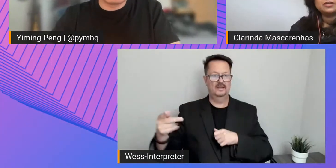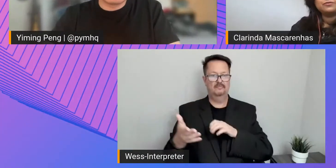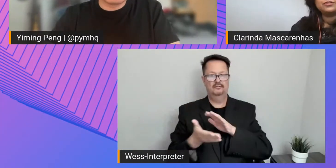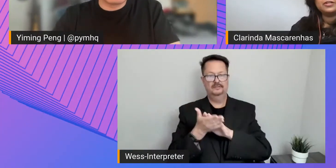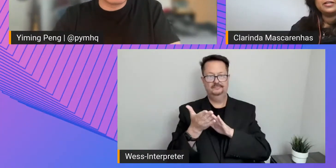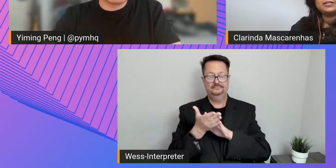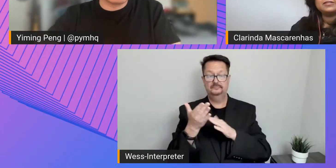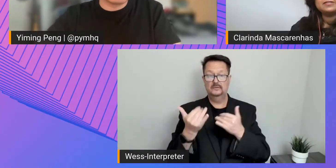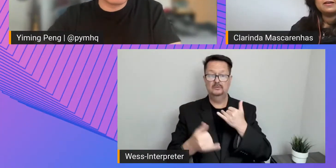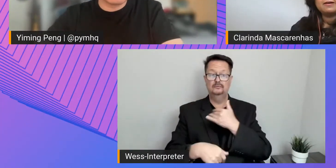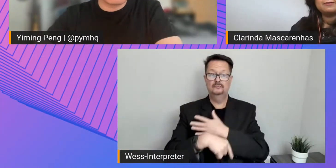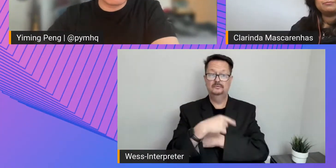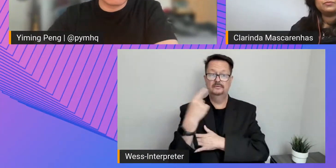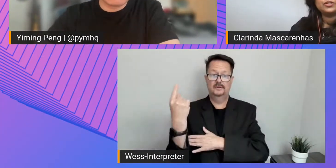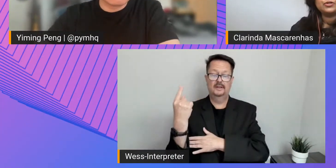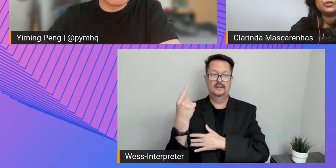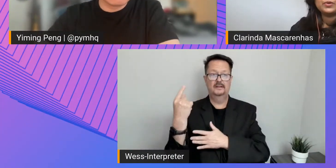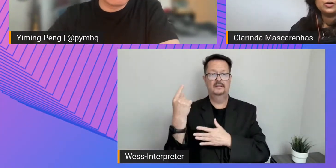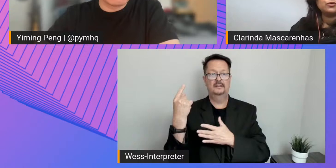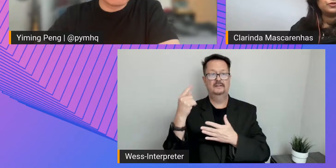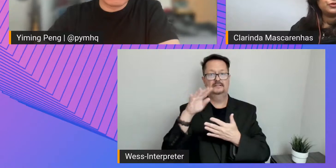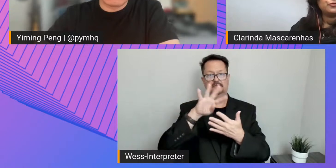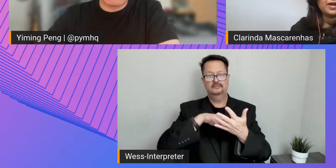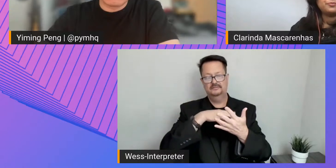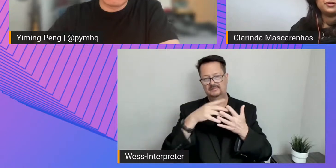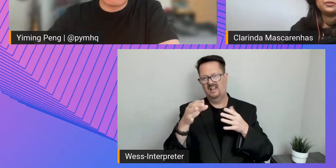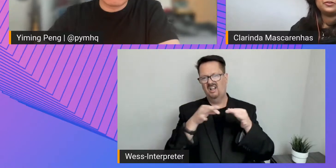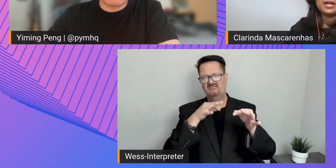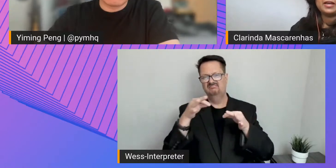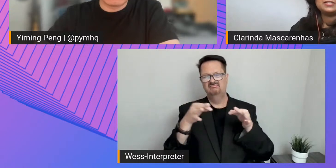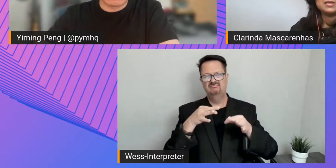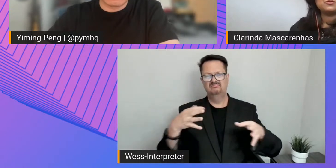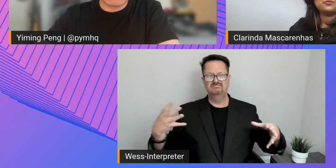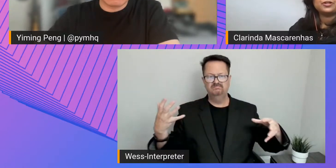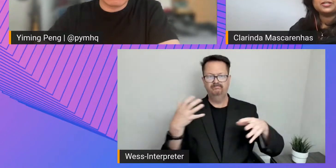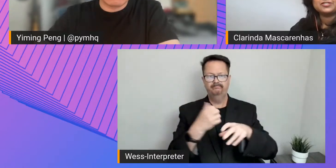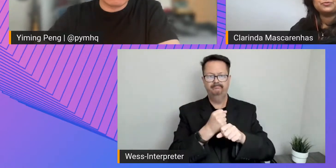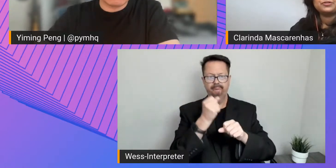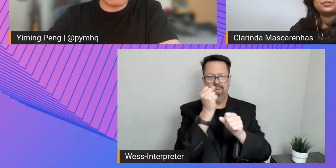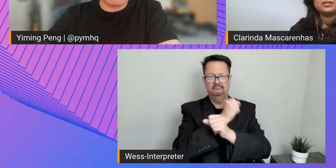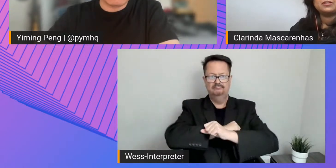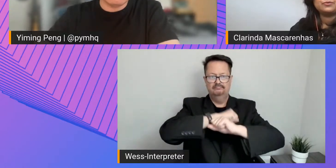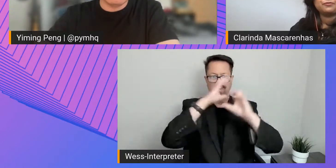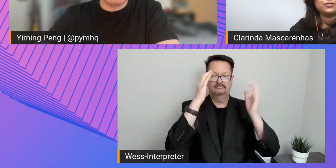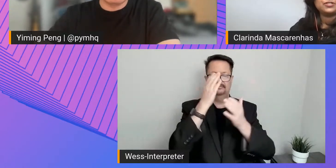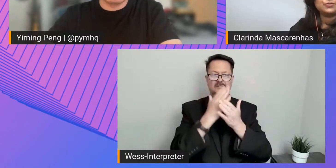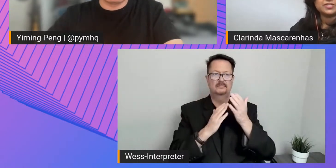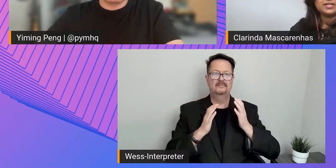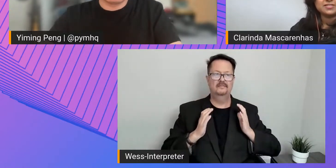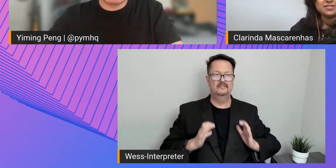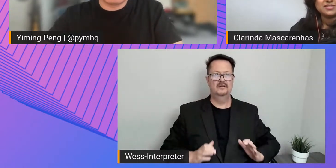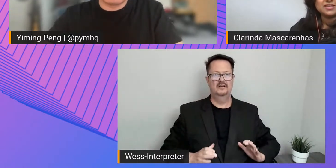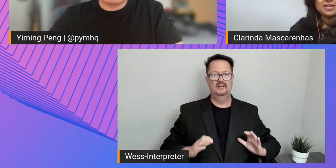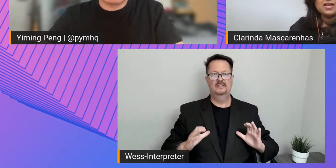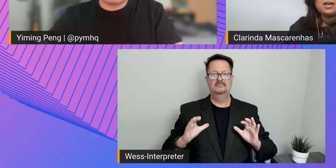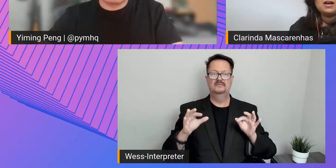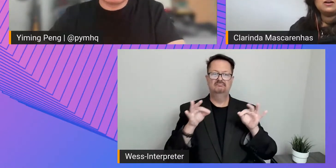what I will cover is a quick overview of AppRunner and some of our customer reference use